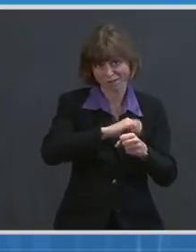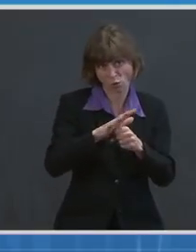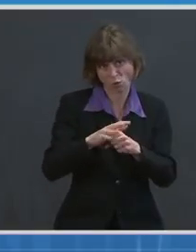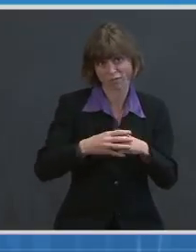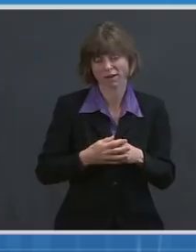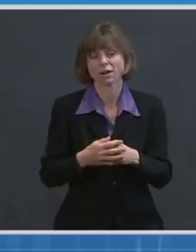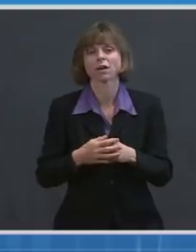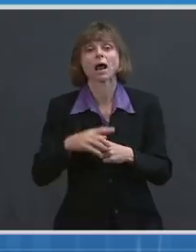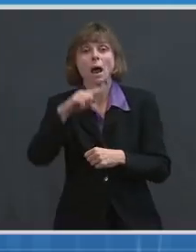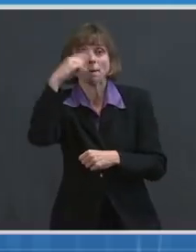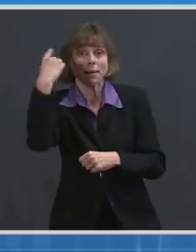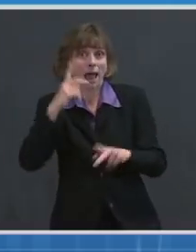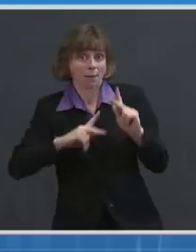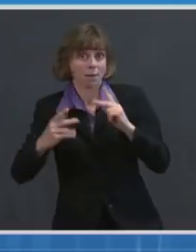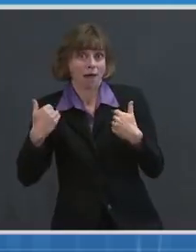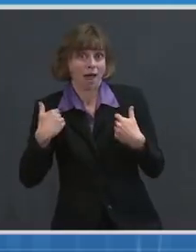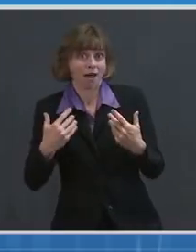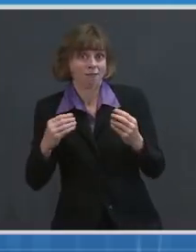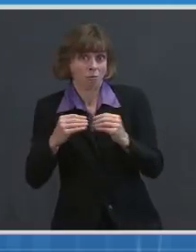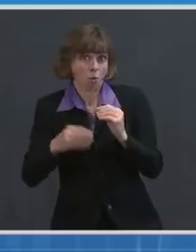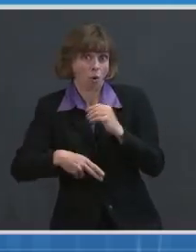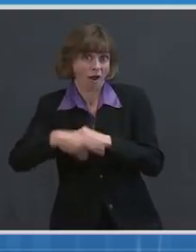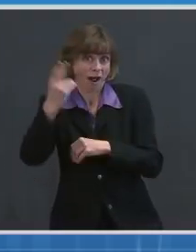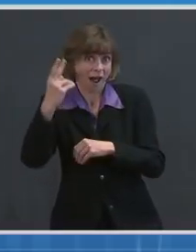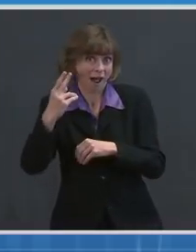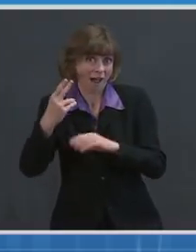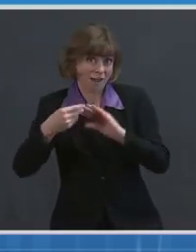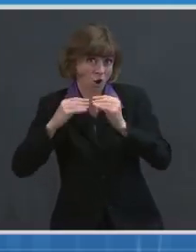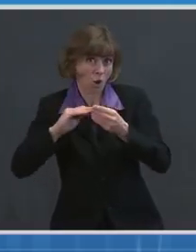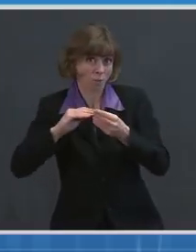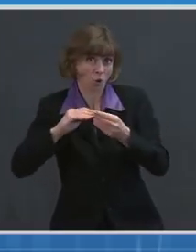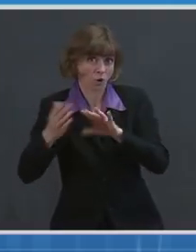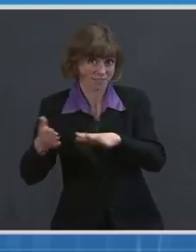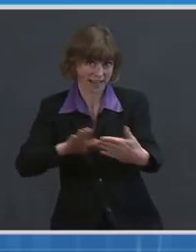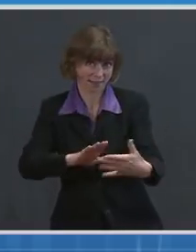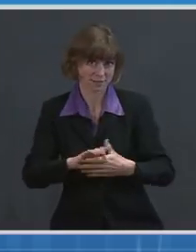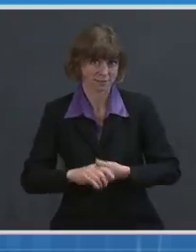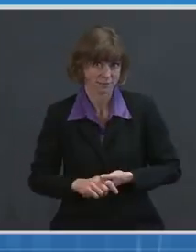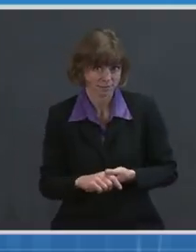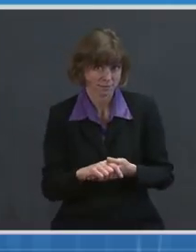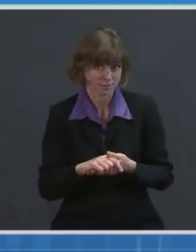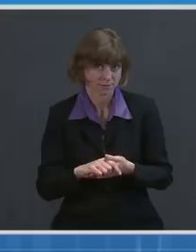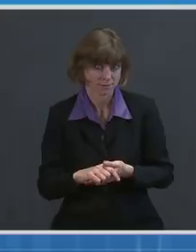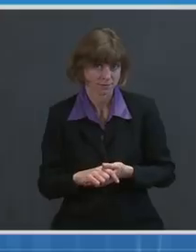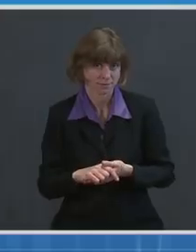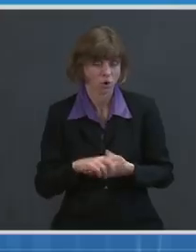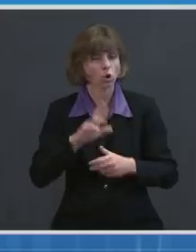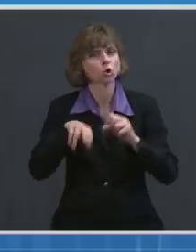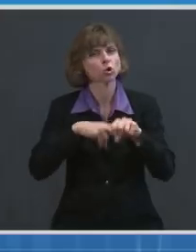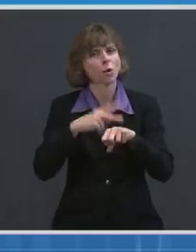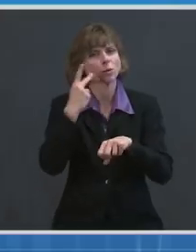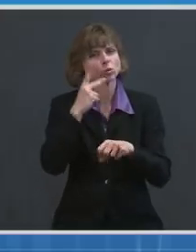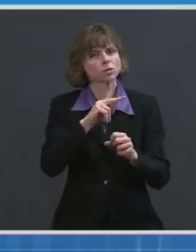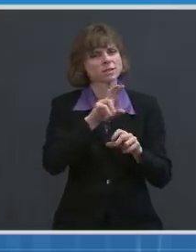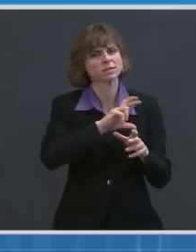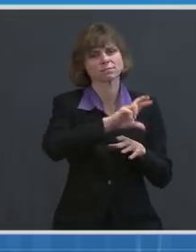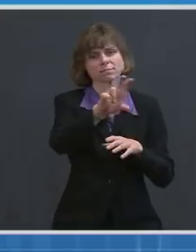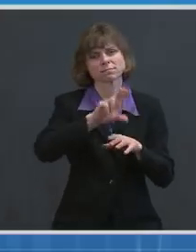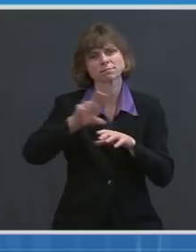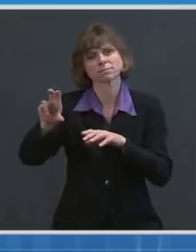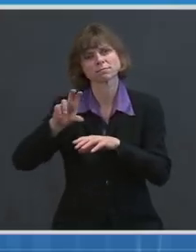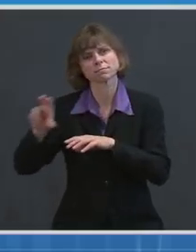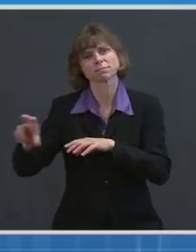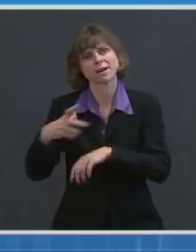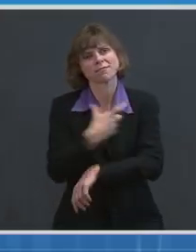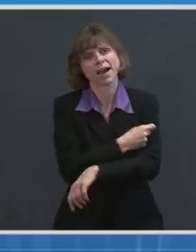continue to bear more than their share of deaths. Notably, you see the share of vaccinations is significantly